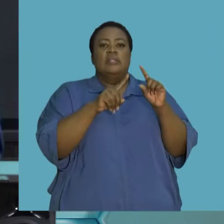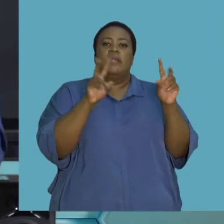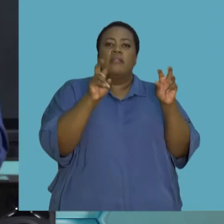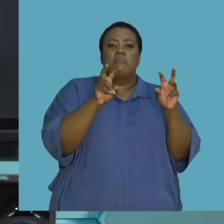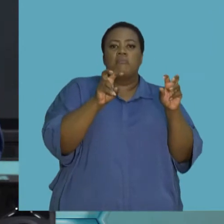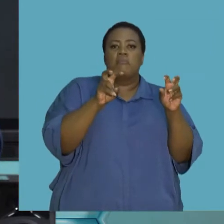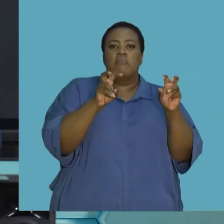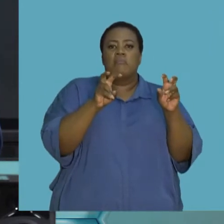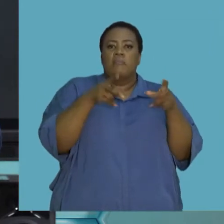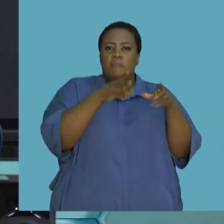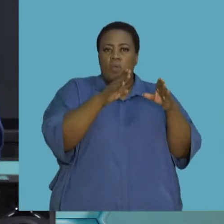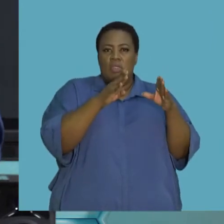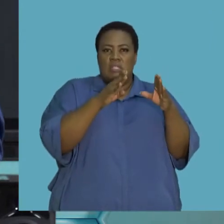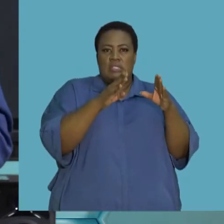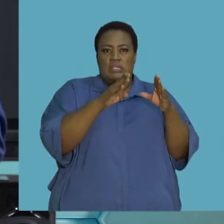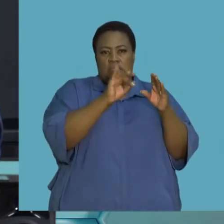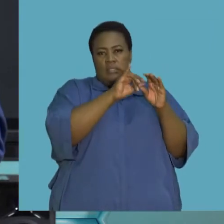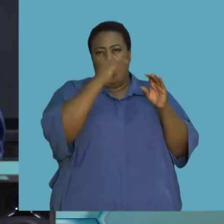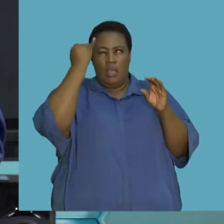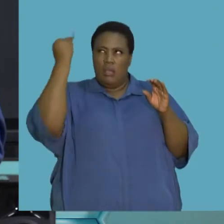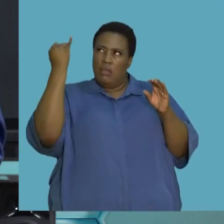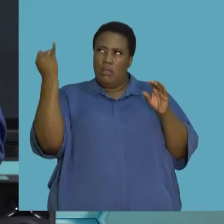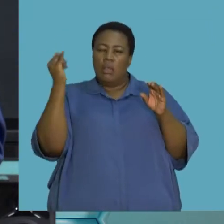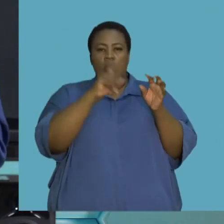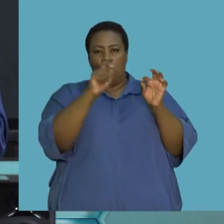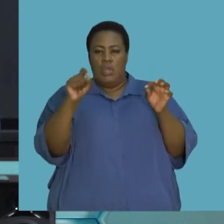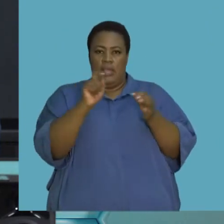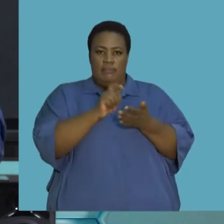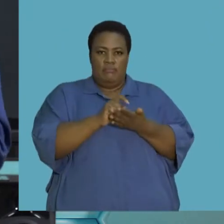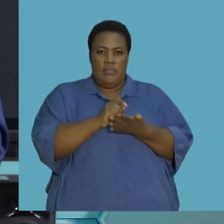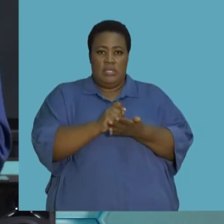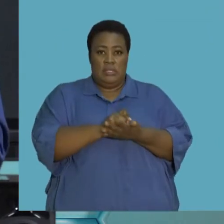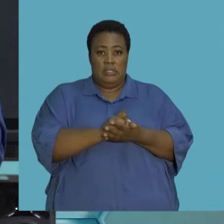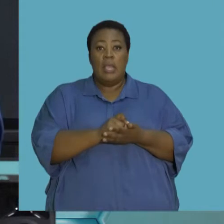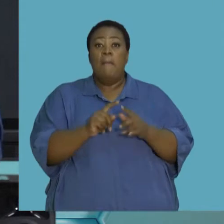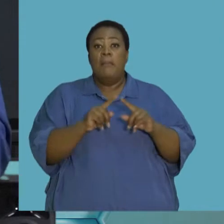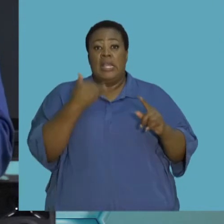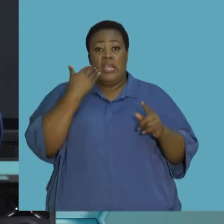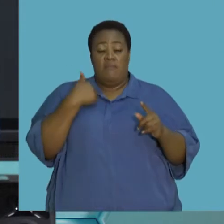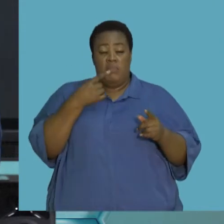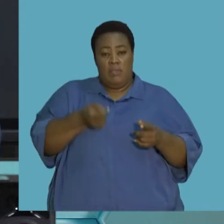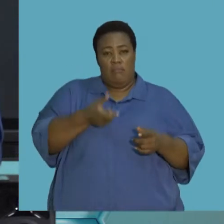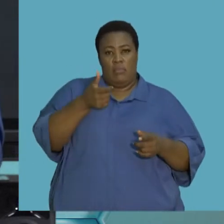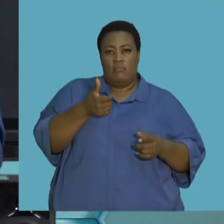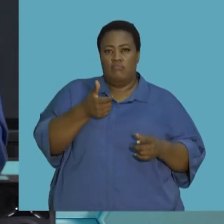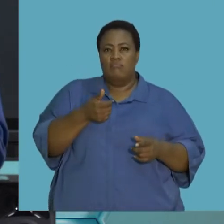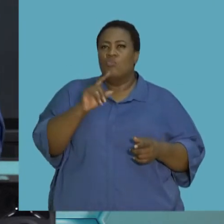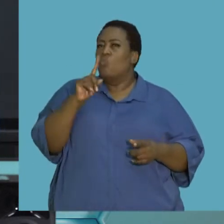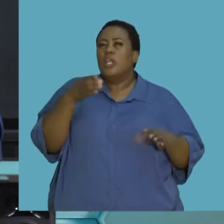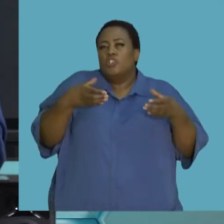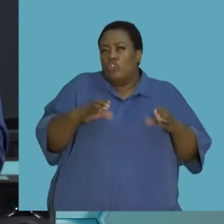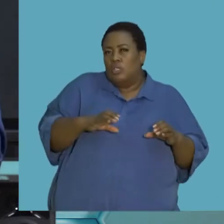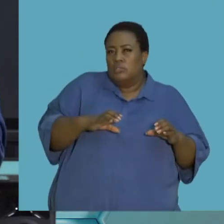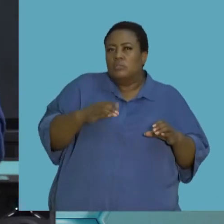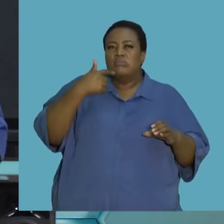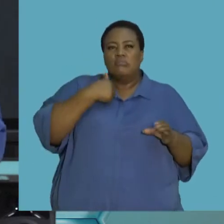write an aim. So if I toss a coin, the question is, what is the chance of me having a head?